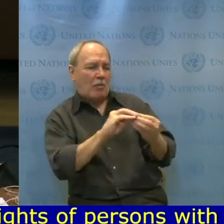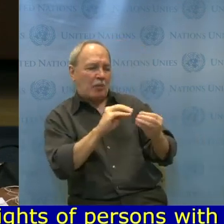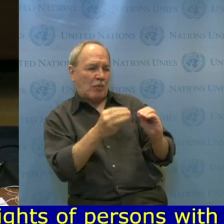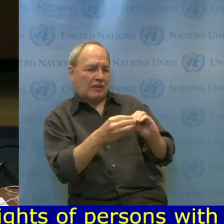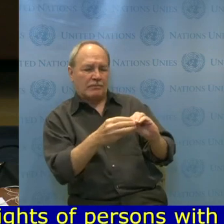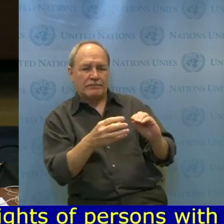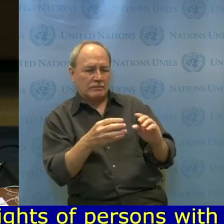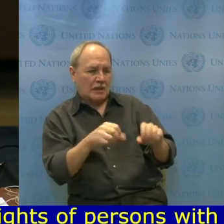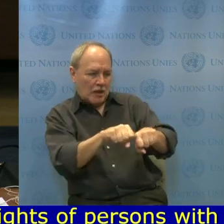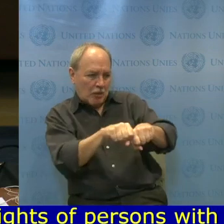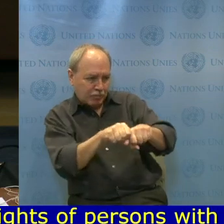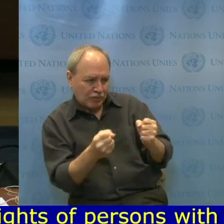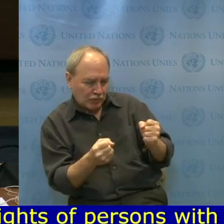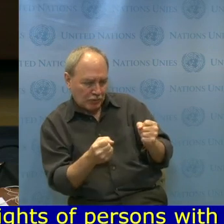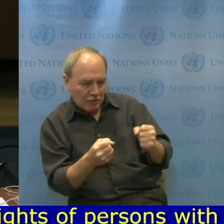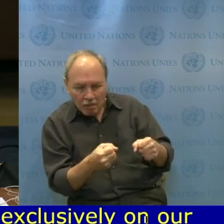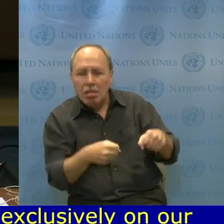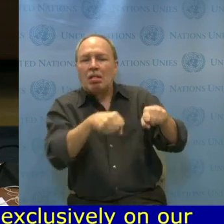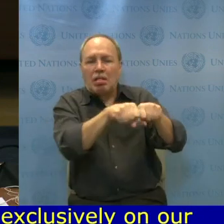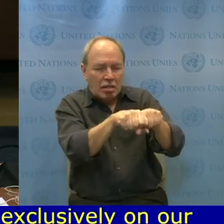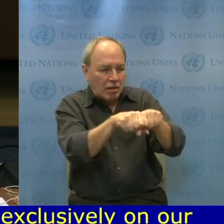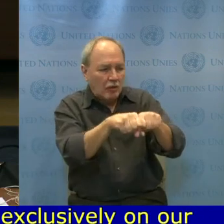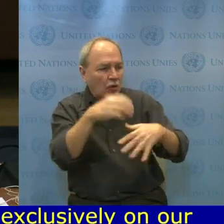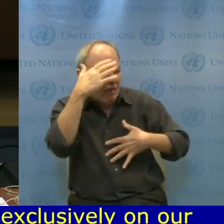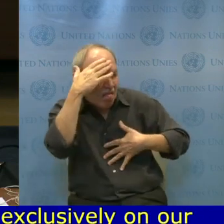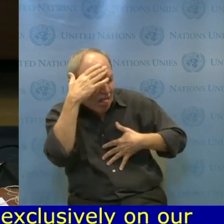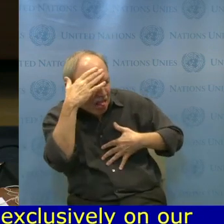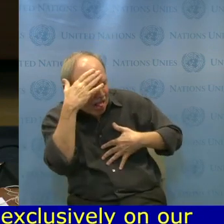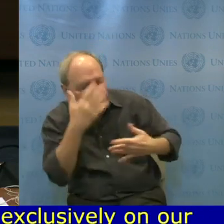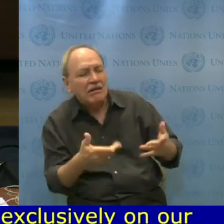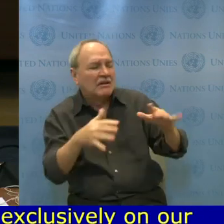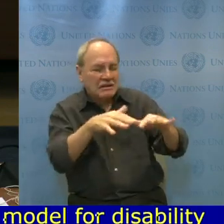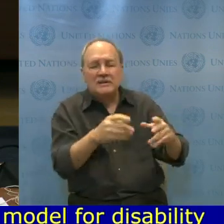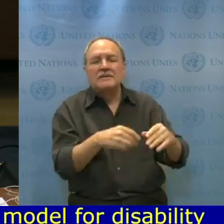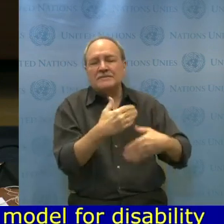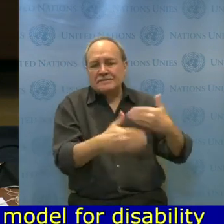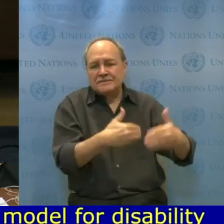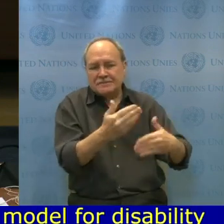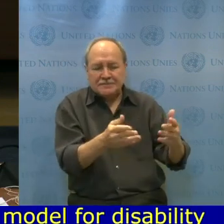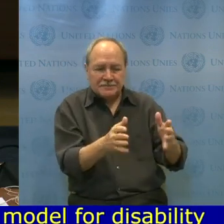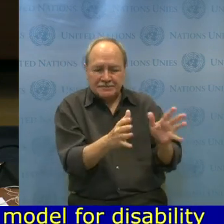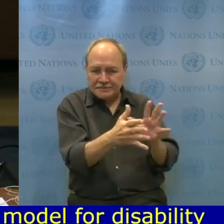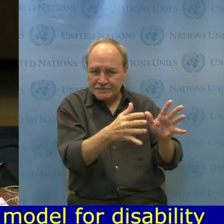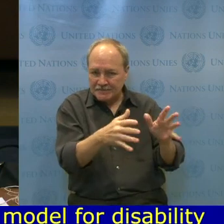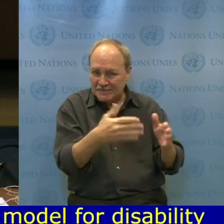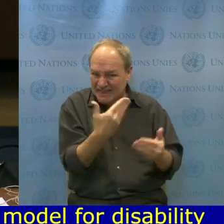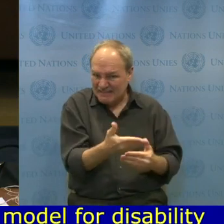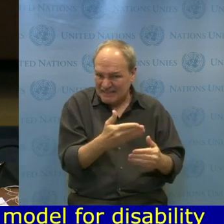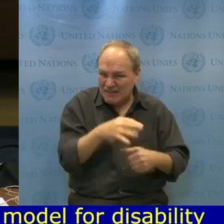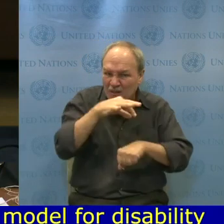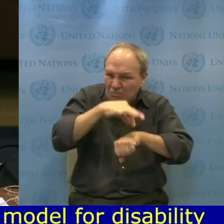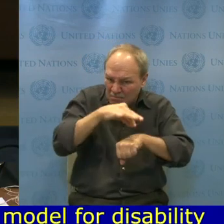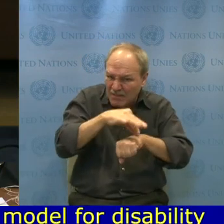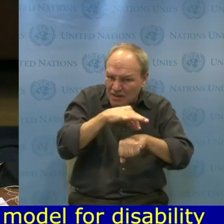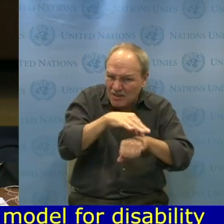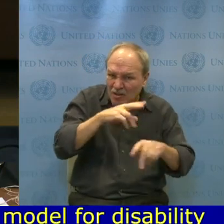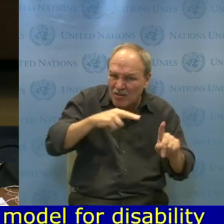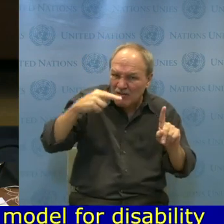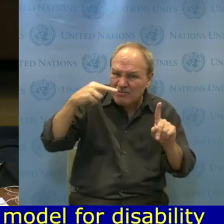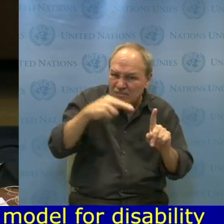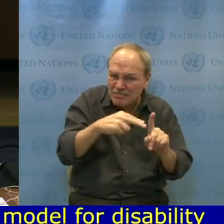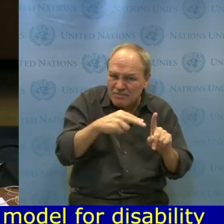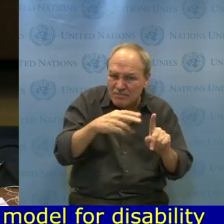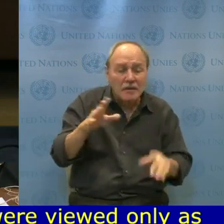as patients to be treated, rehabilitated, and our opinions were habitually ignored